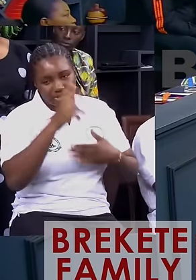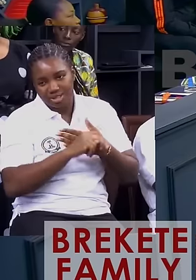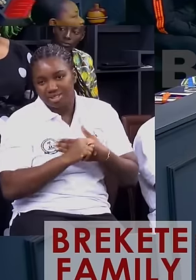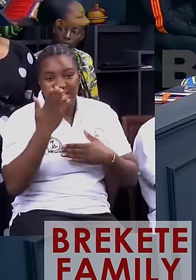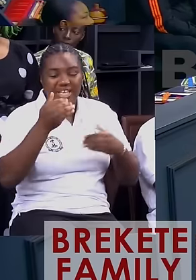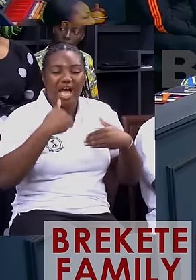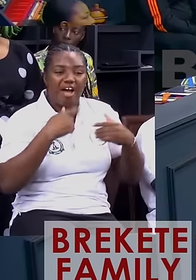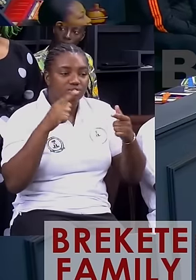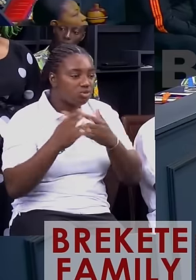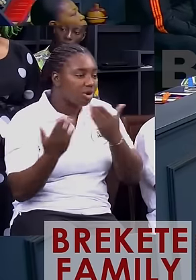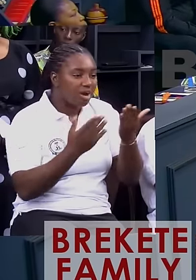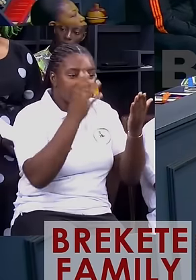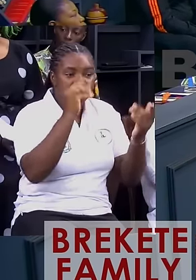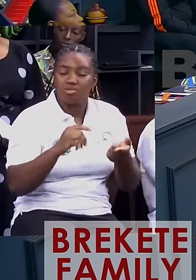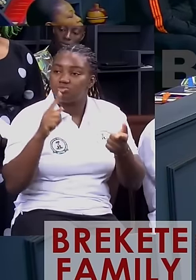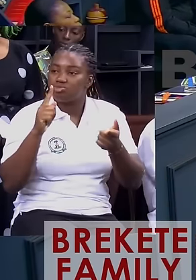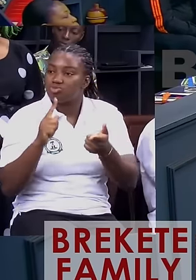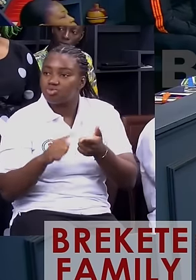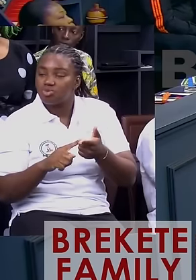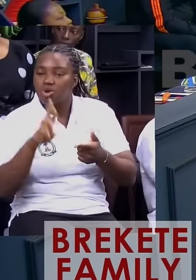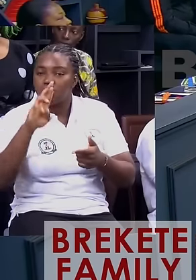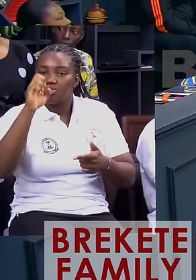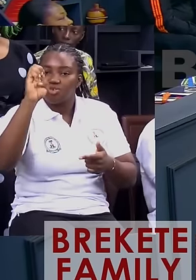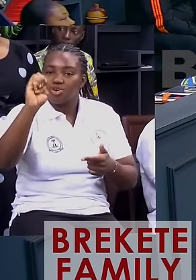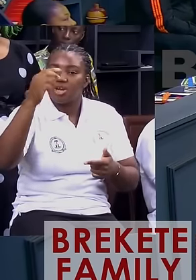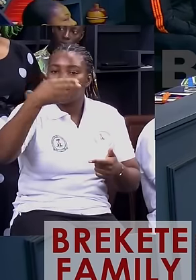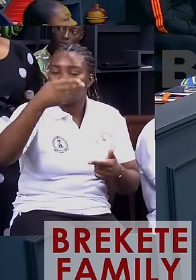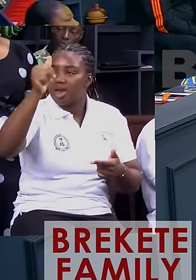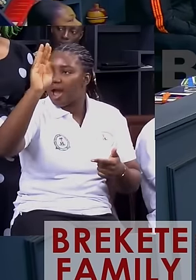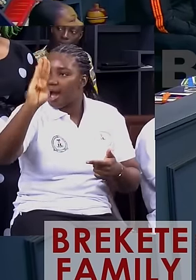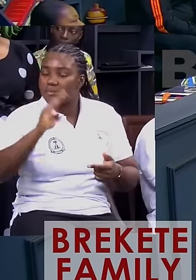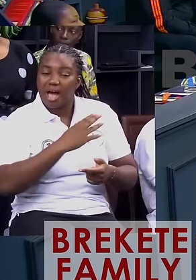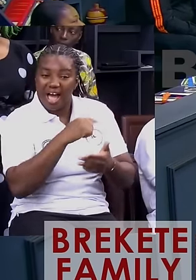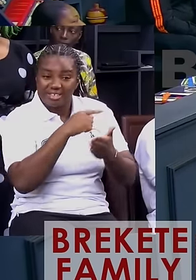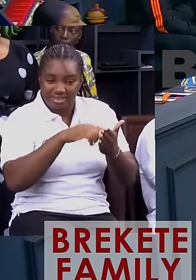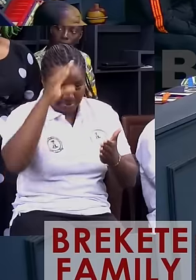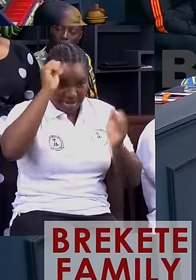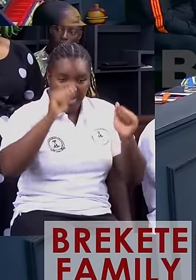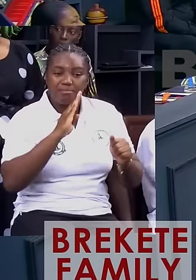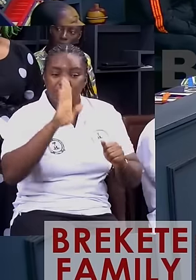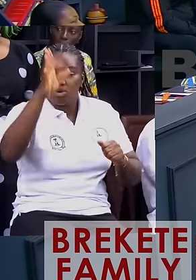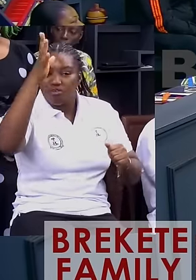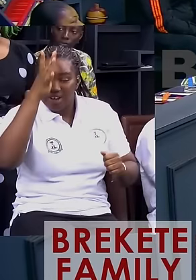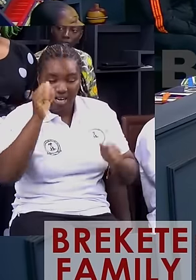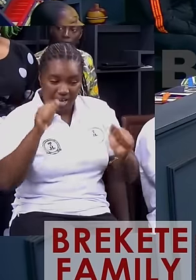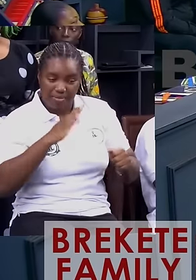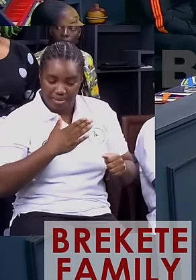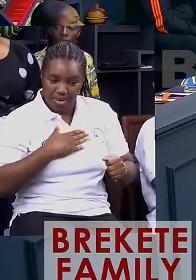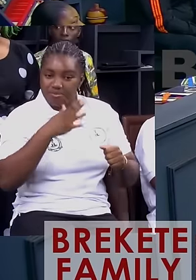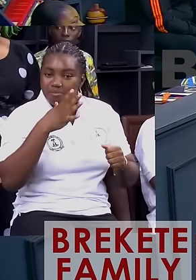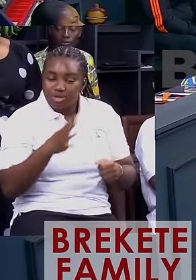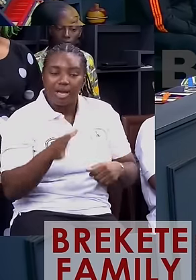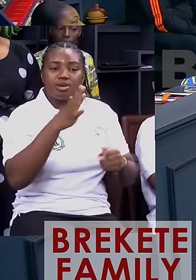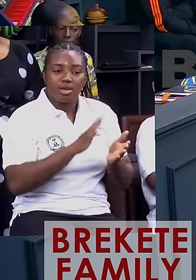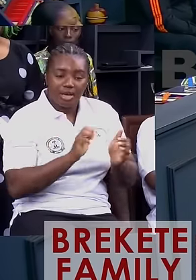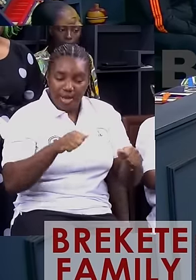to rehabilitate Malam. And this Malam could be your father, could be my father, could be my mother, could be your